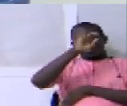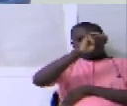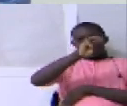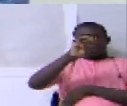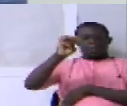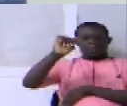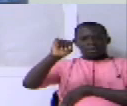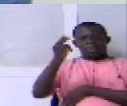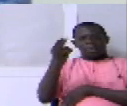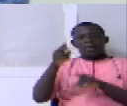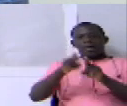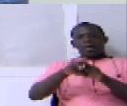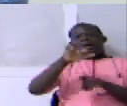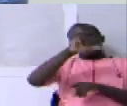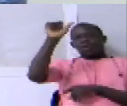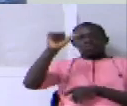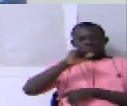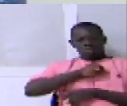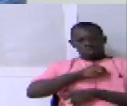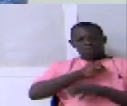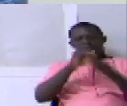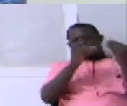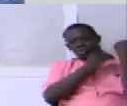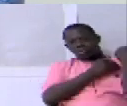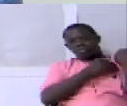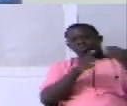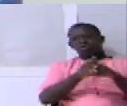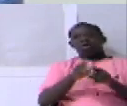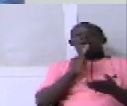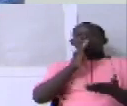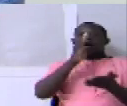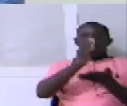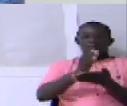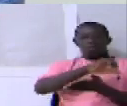to approve or disapprove your conduct, correct?